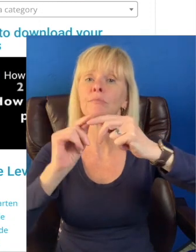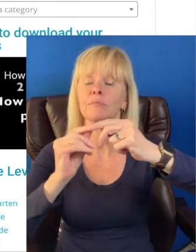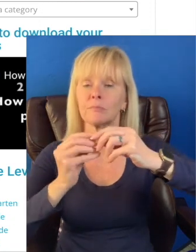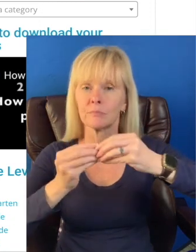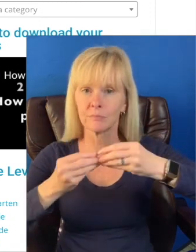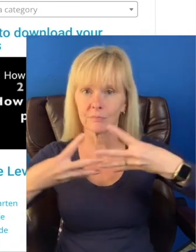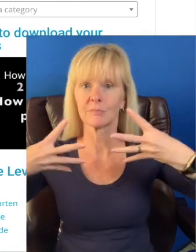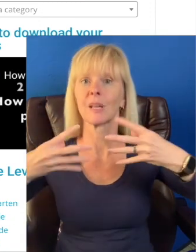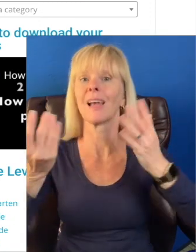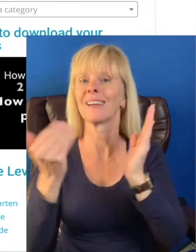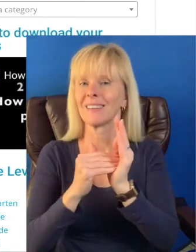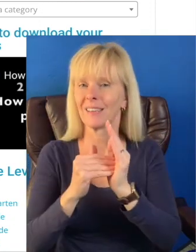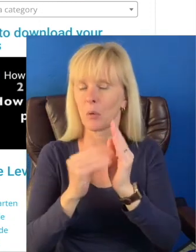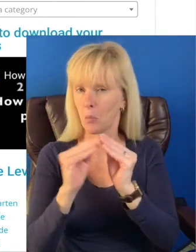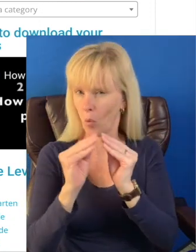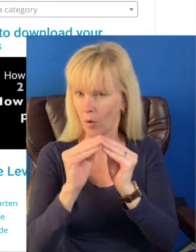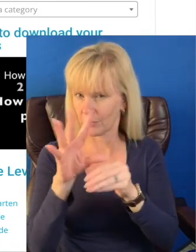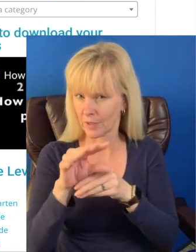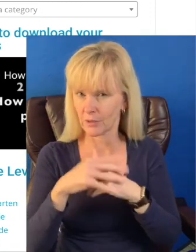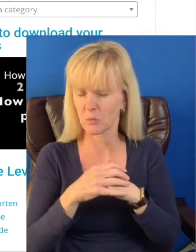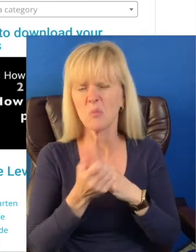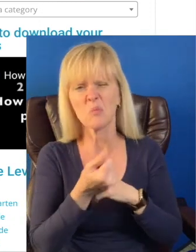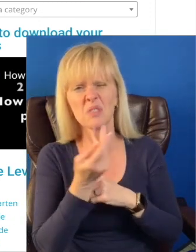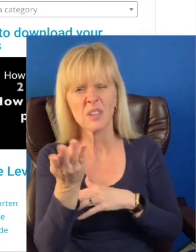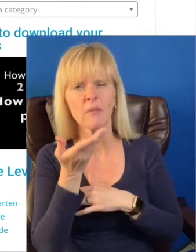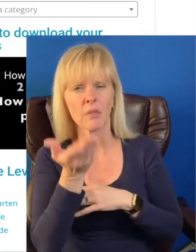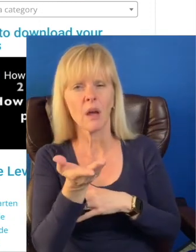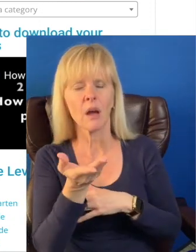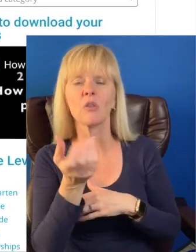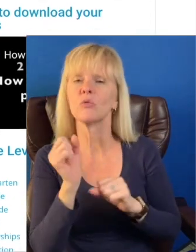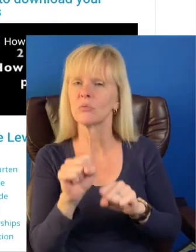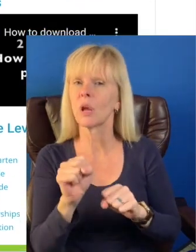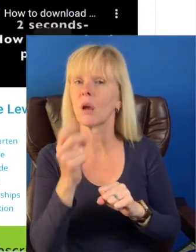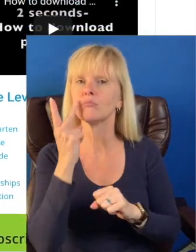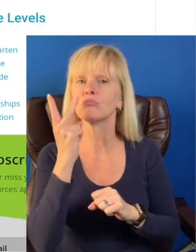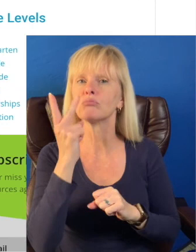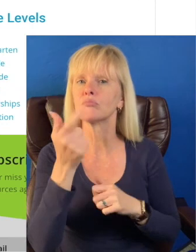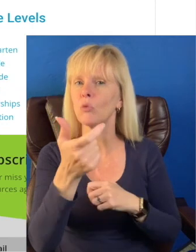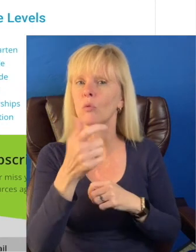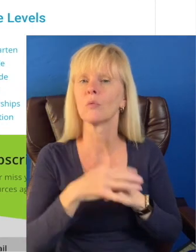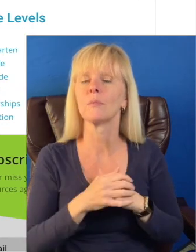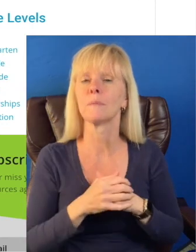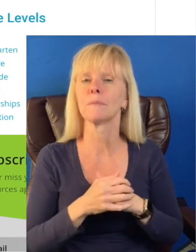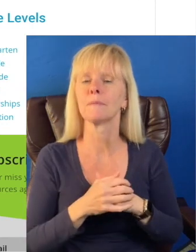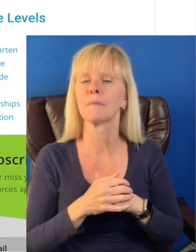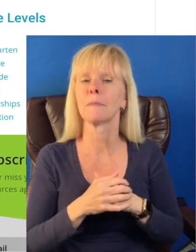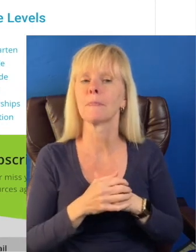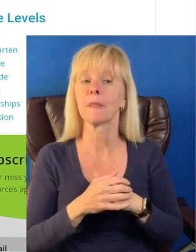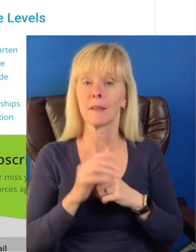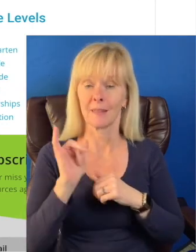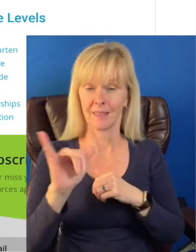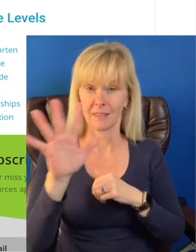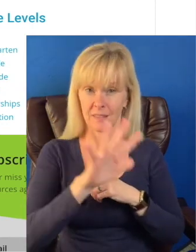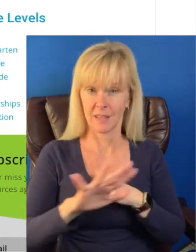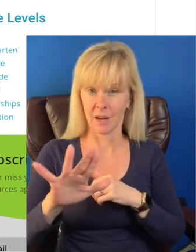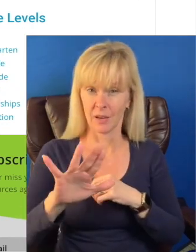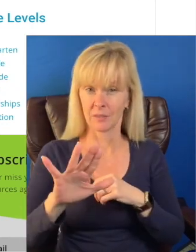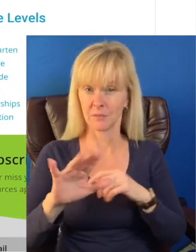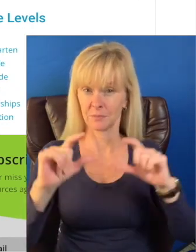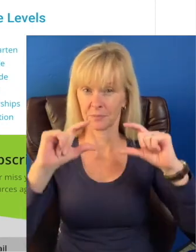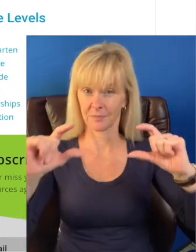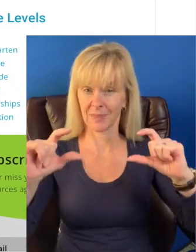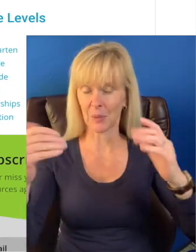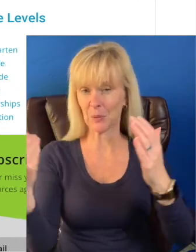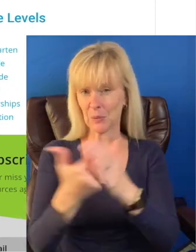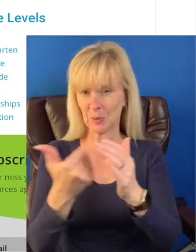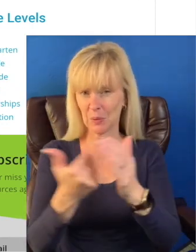videos in the set. So we have several in here for you to be able to access. This section right here is new.